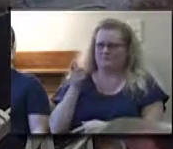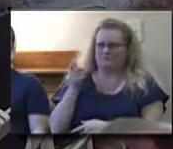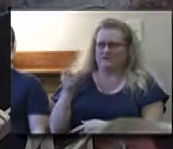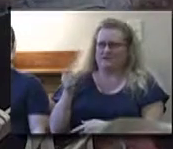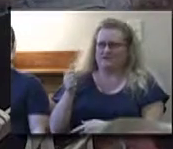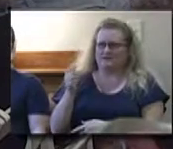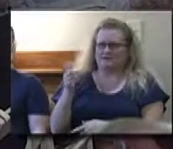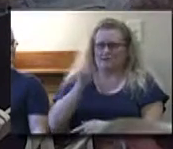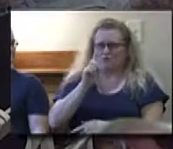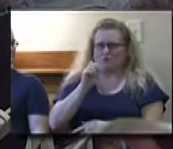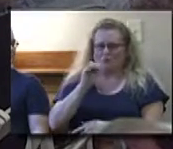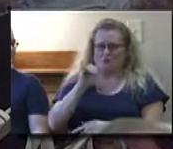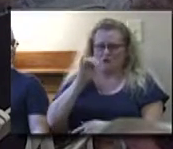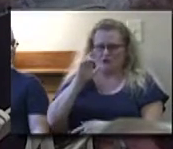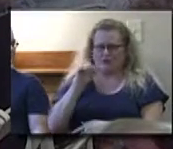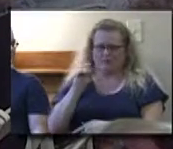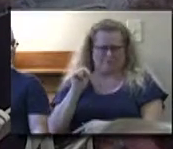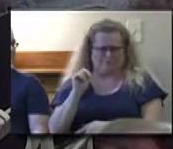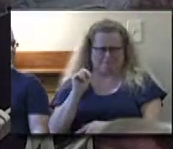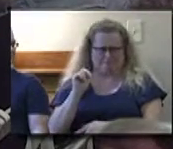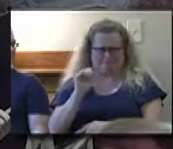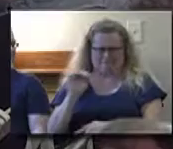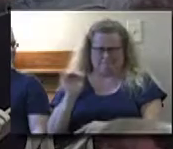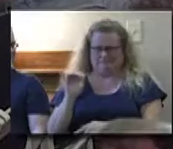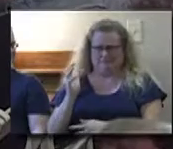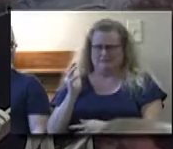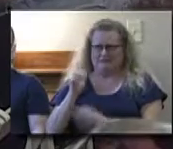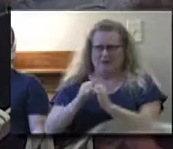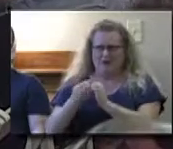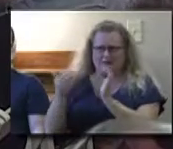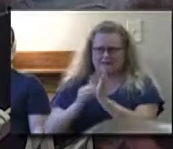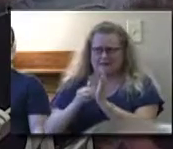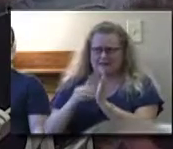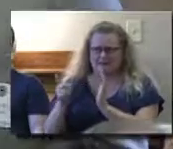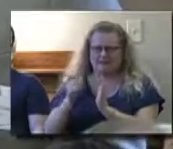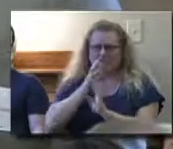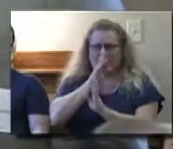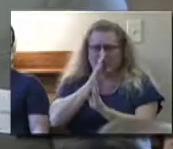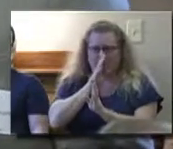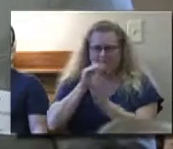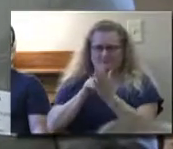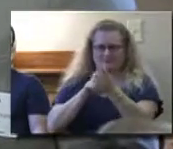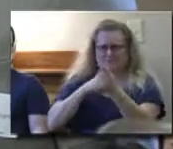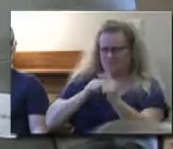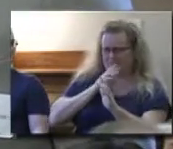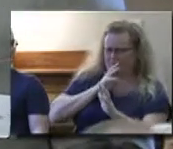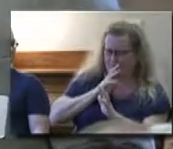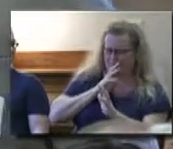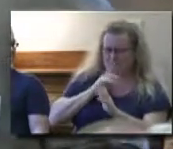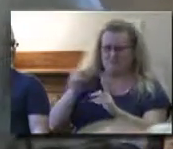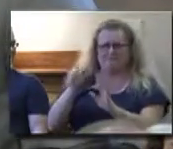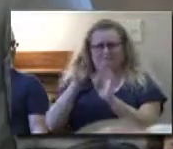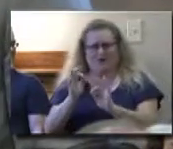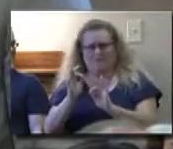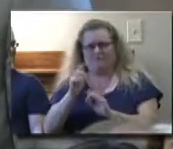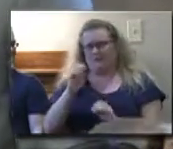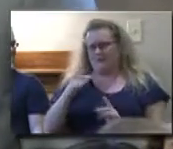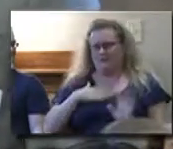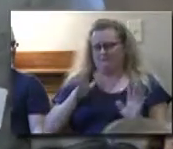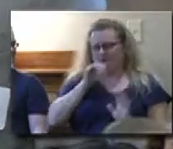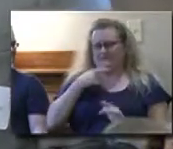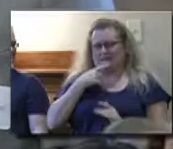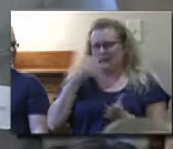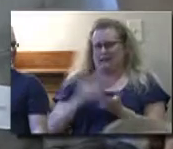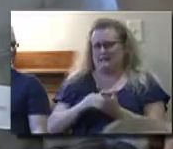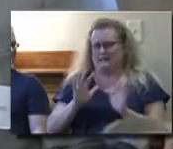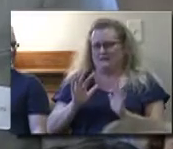Okay, Doiron. Doiron. Help me guess. Absolutely, that was perfect. Then I'm going to go with that. From the English